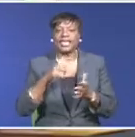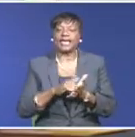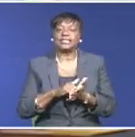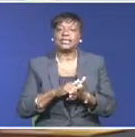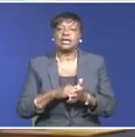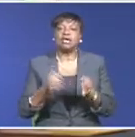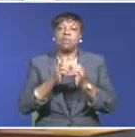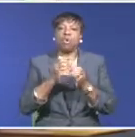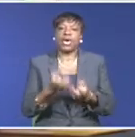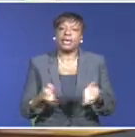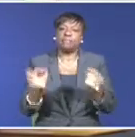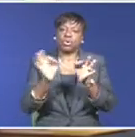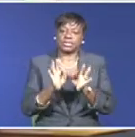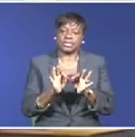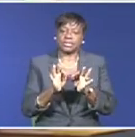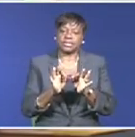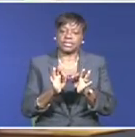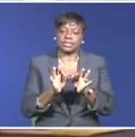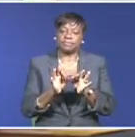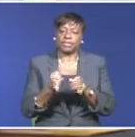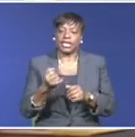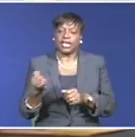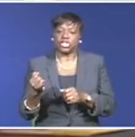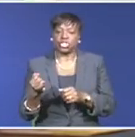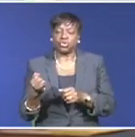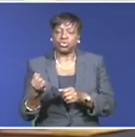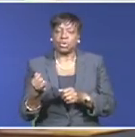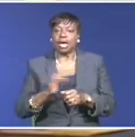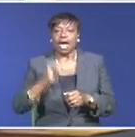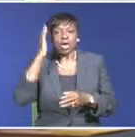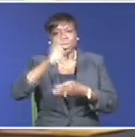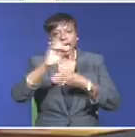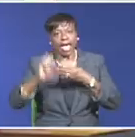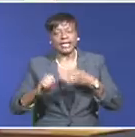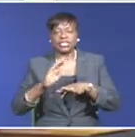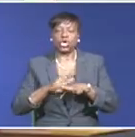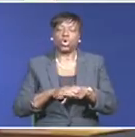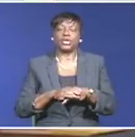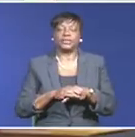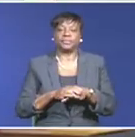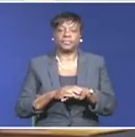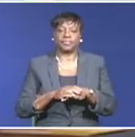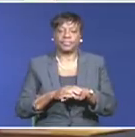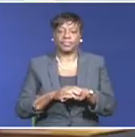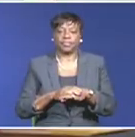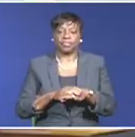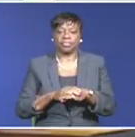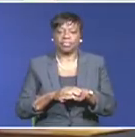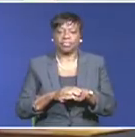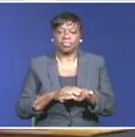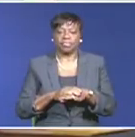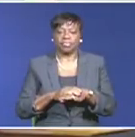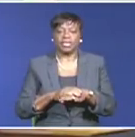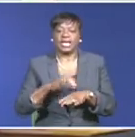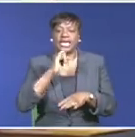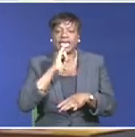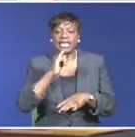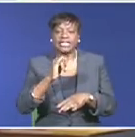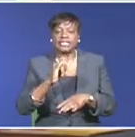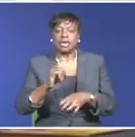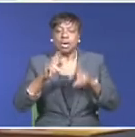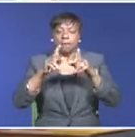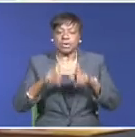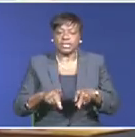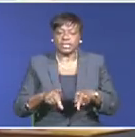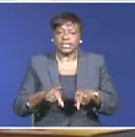the more important issue going forward, and this is the issue I will end on here, apart from one other issue I need to talk about, is